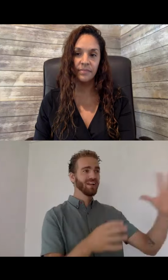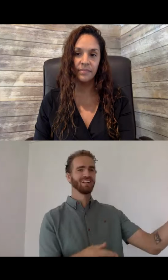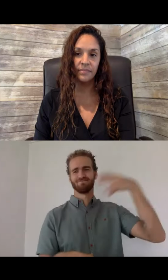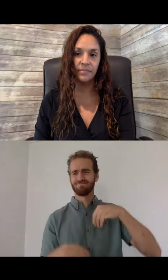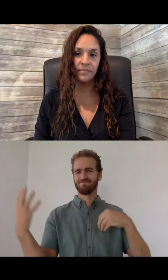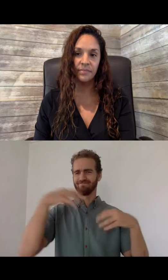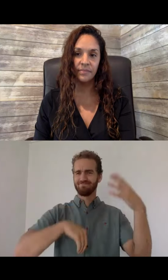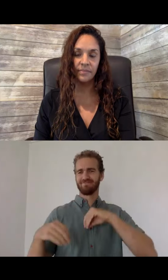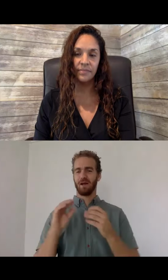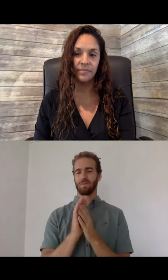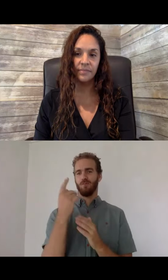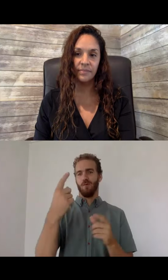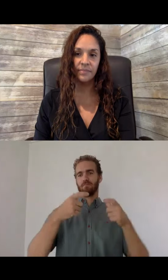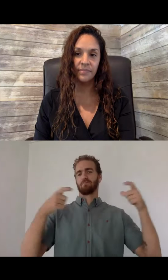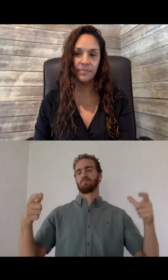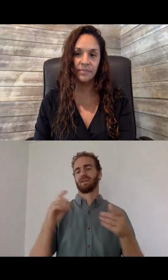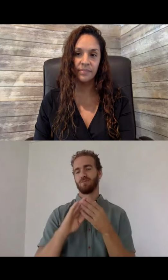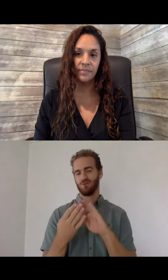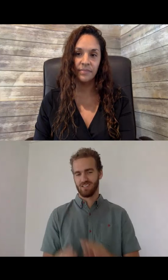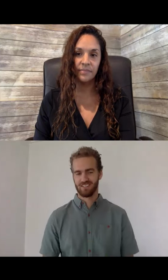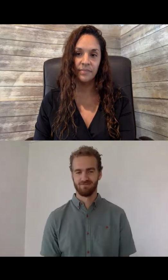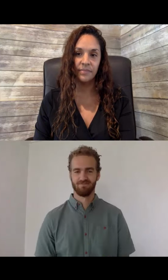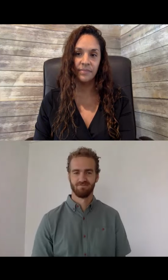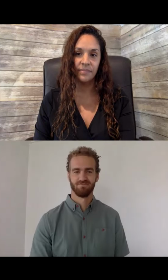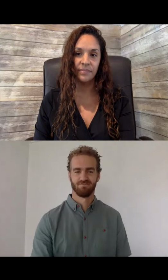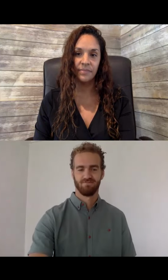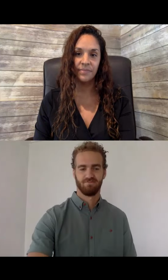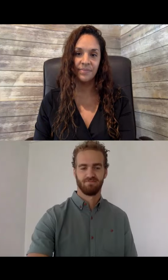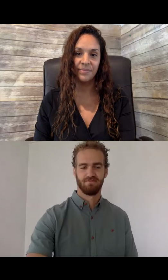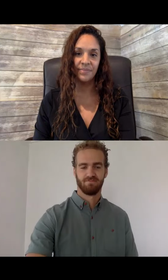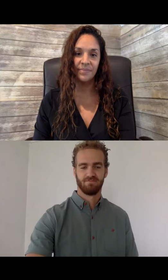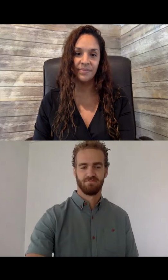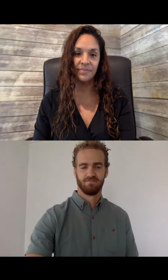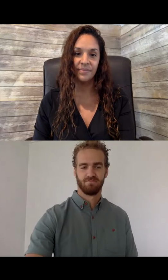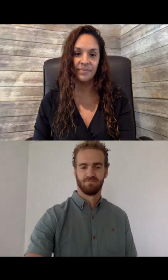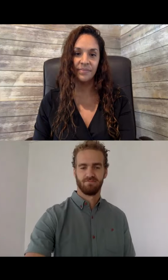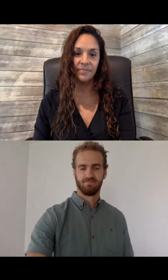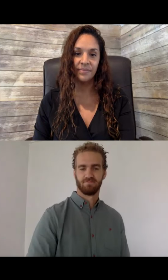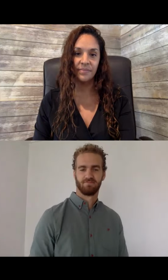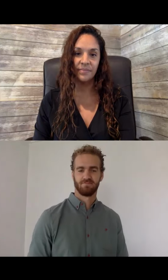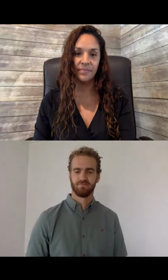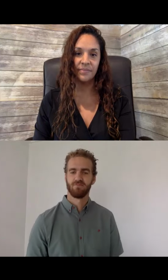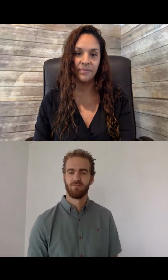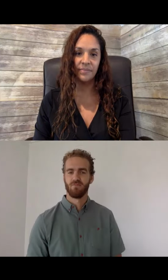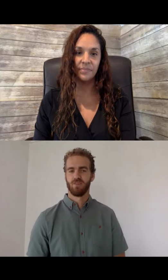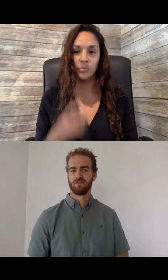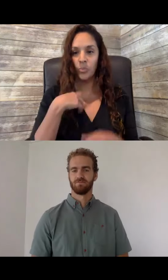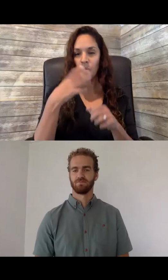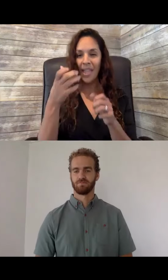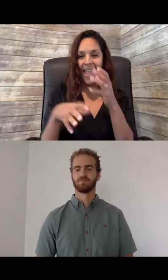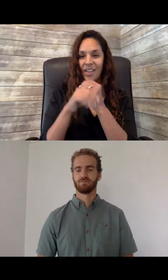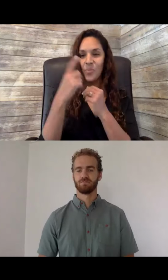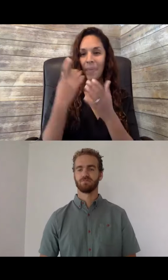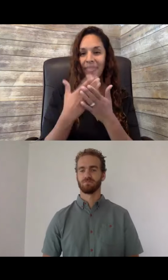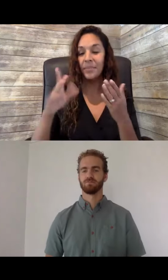Whatever community your child is from, have them be included to have one large community of individuals.